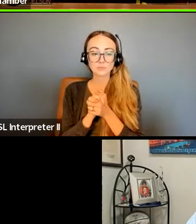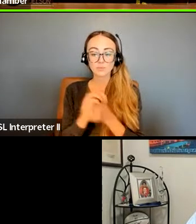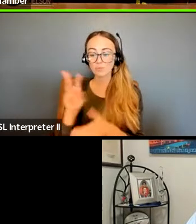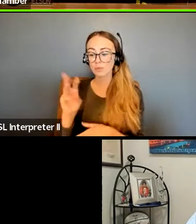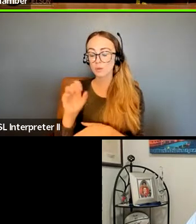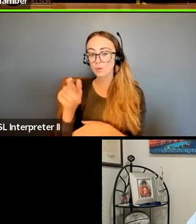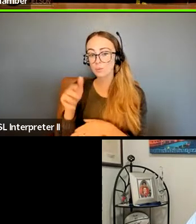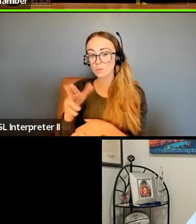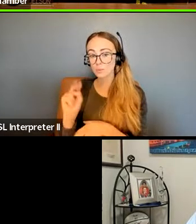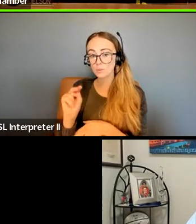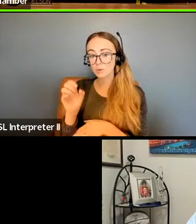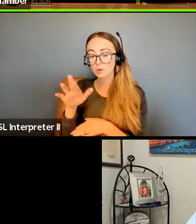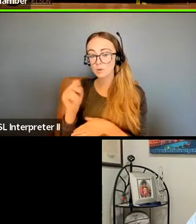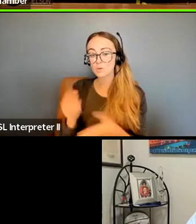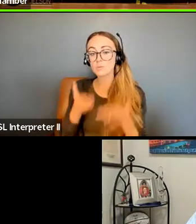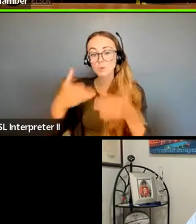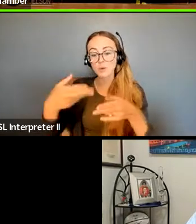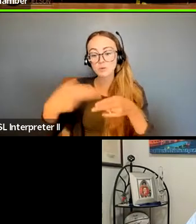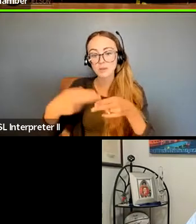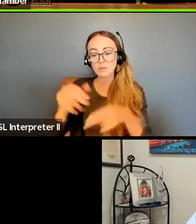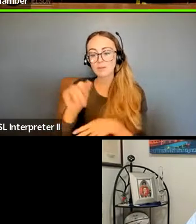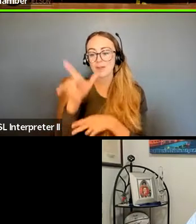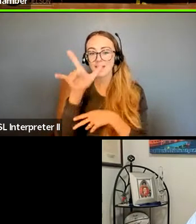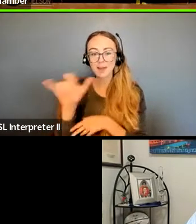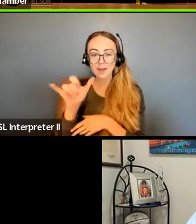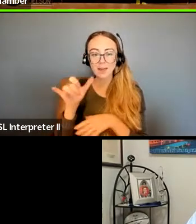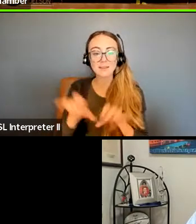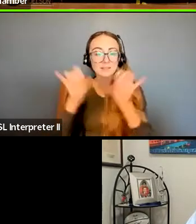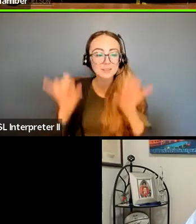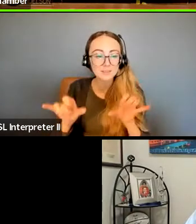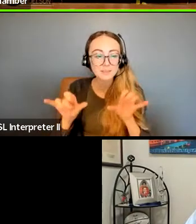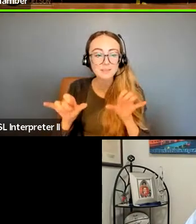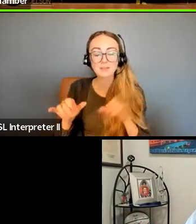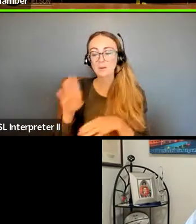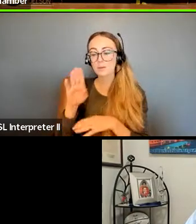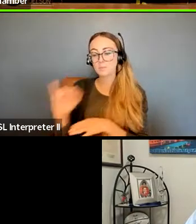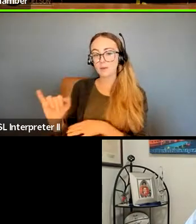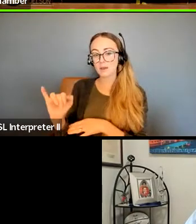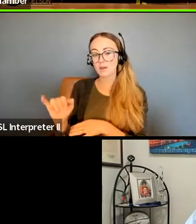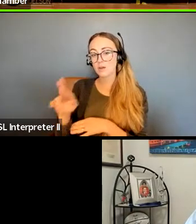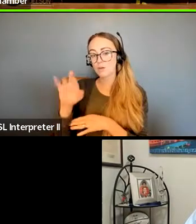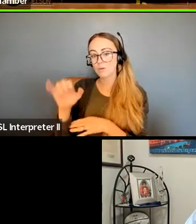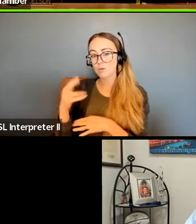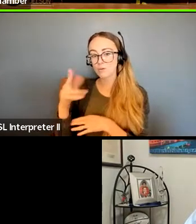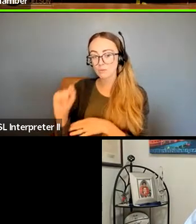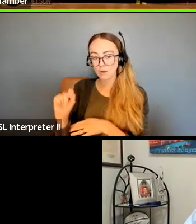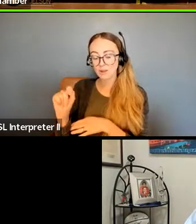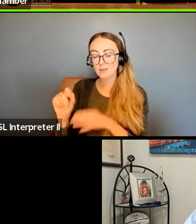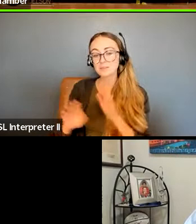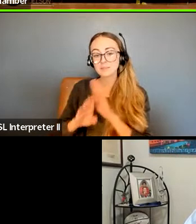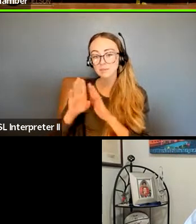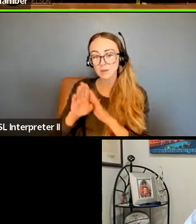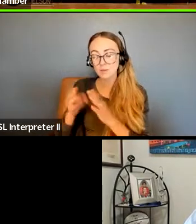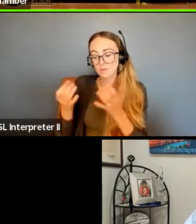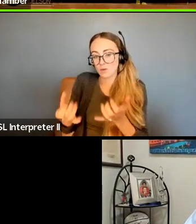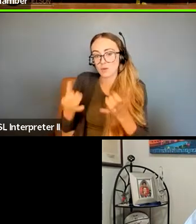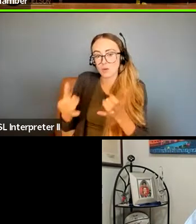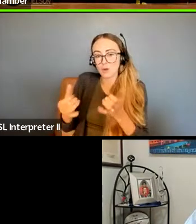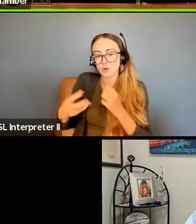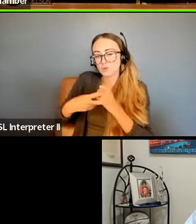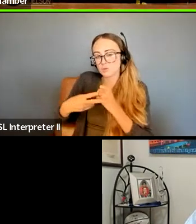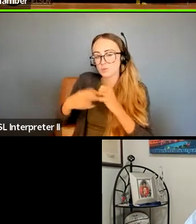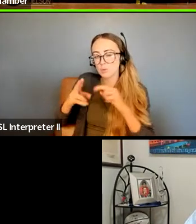Court is the proposed name for an alley system that will enable the by right redevelopment of an existing storage